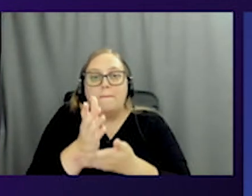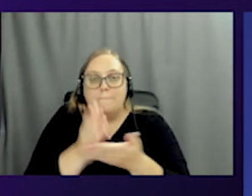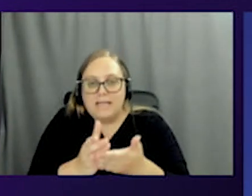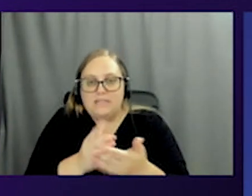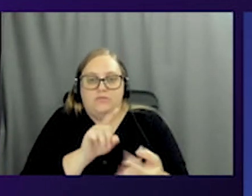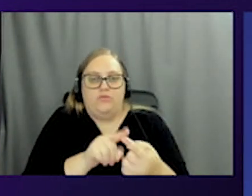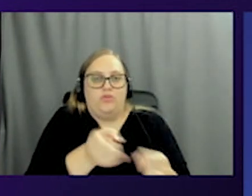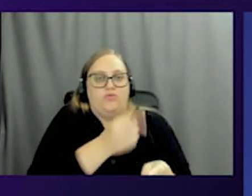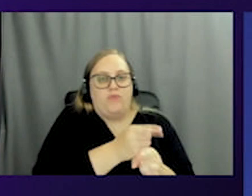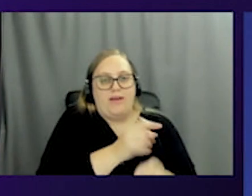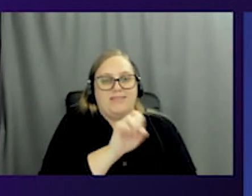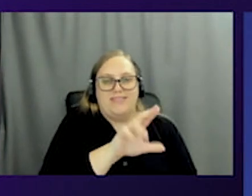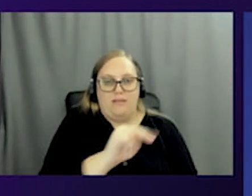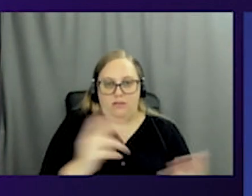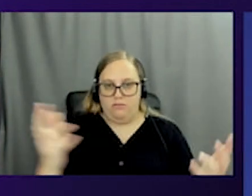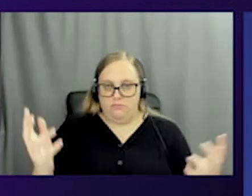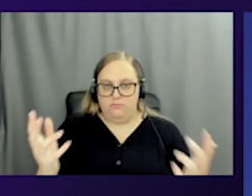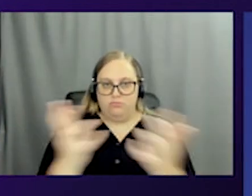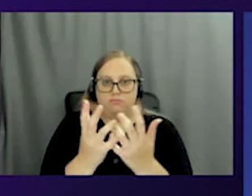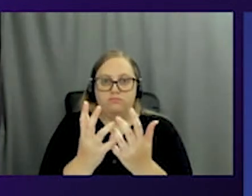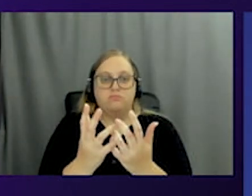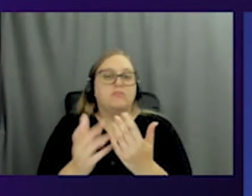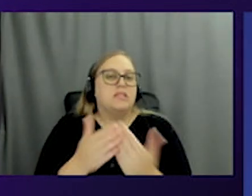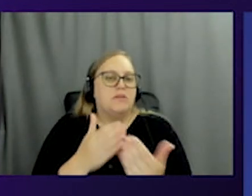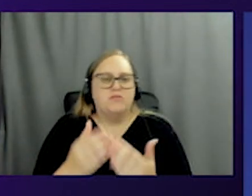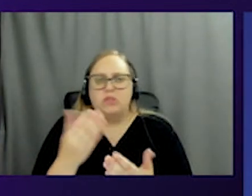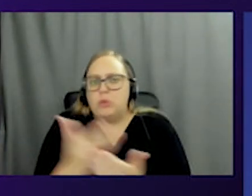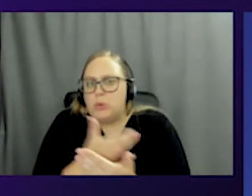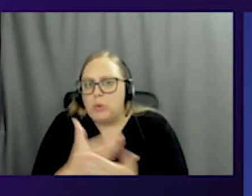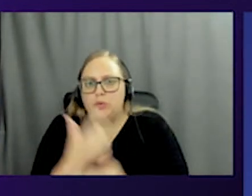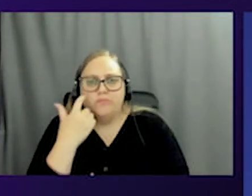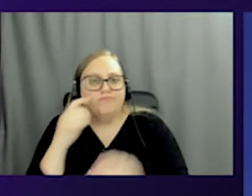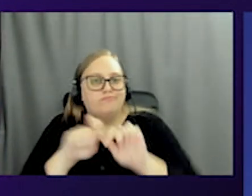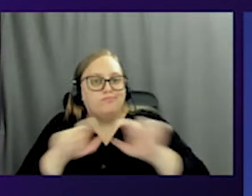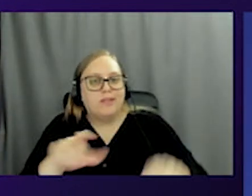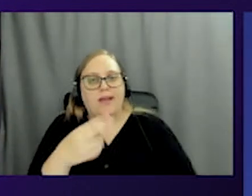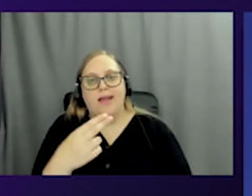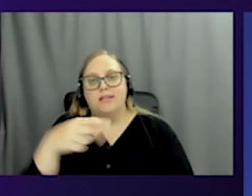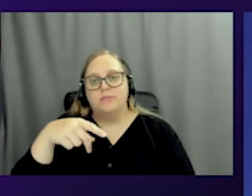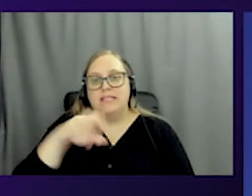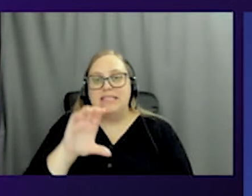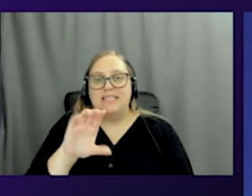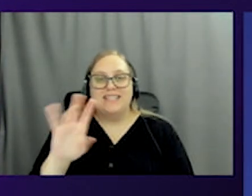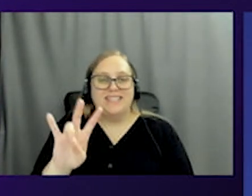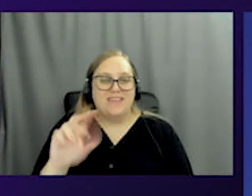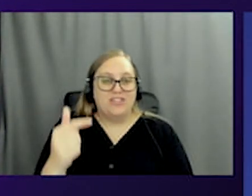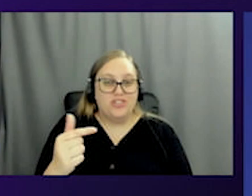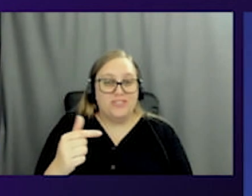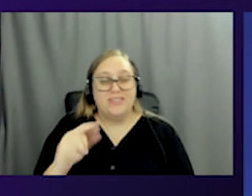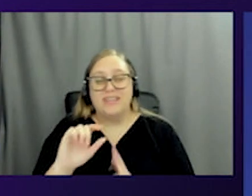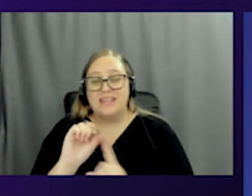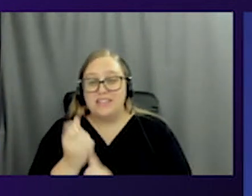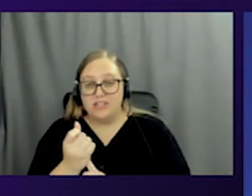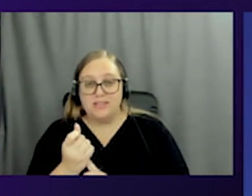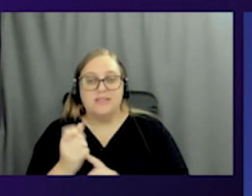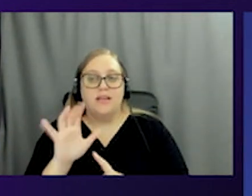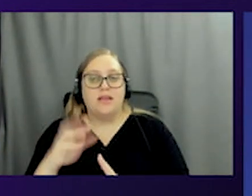silicon, whether that's our newly launched HPC 7G instances, which are purpose-built